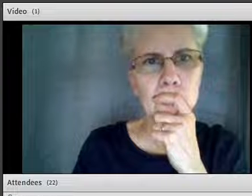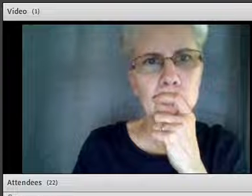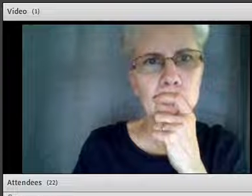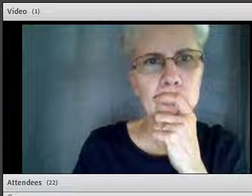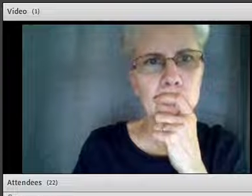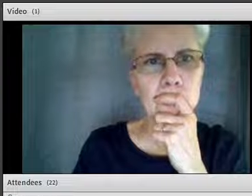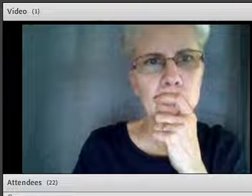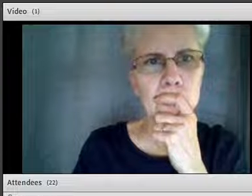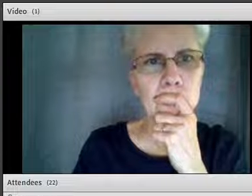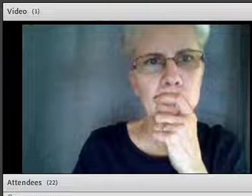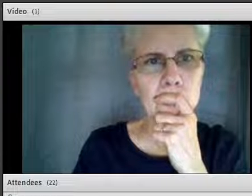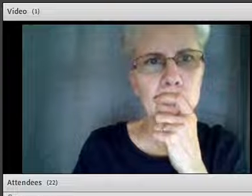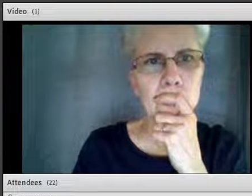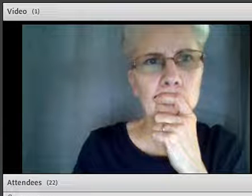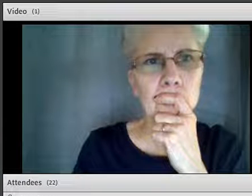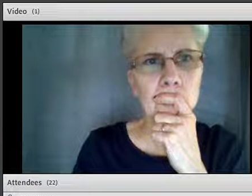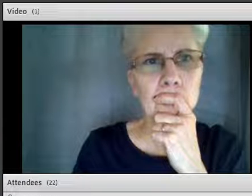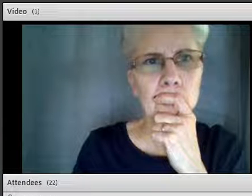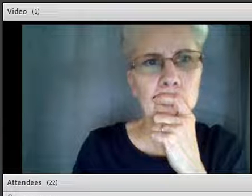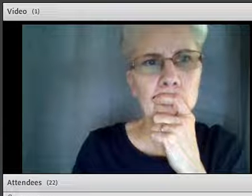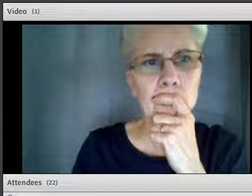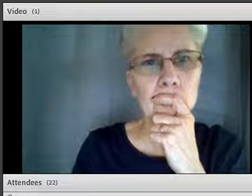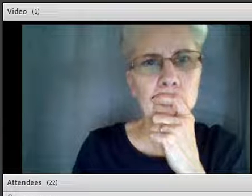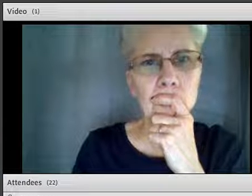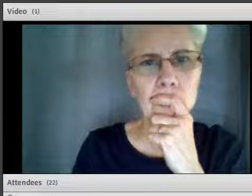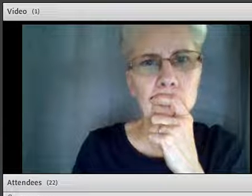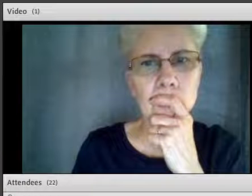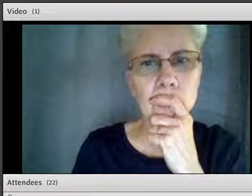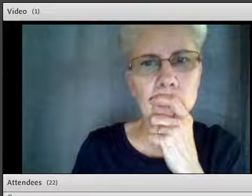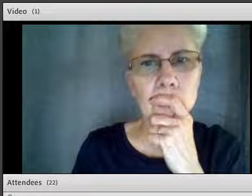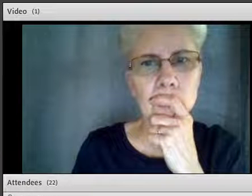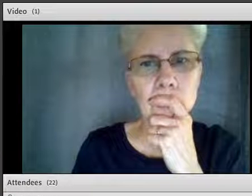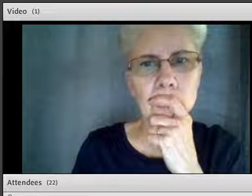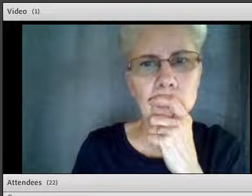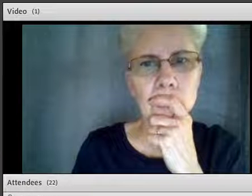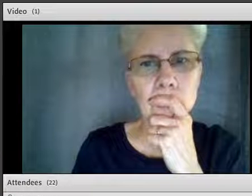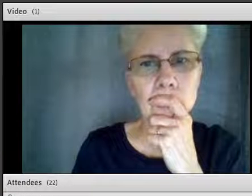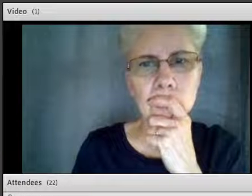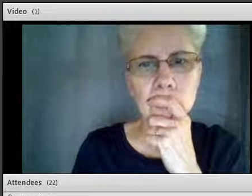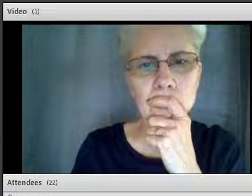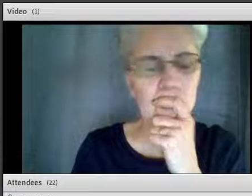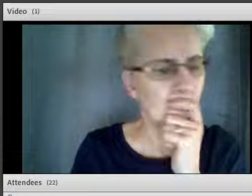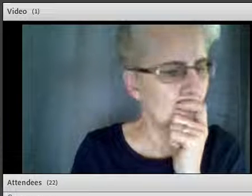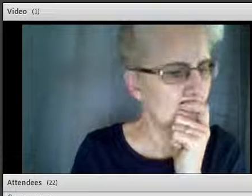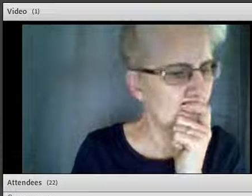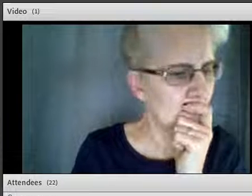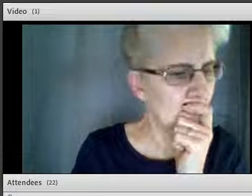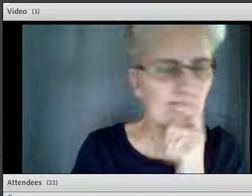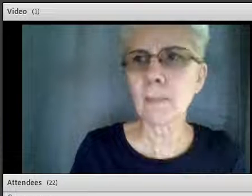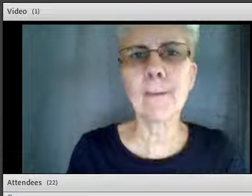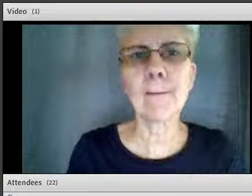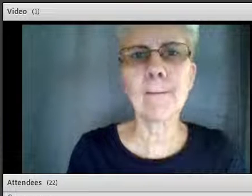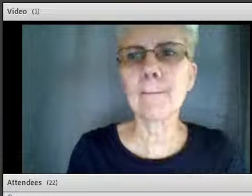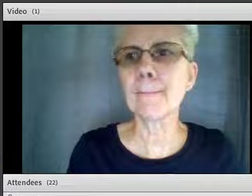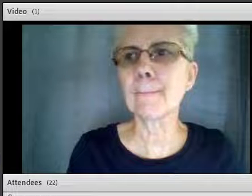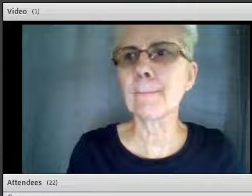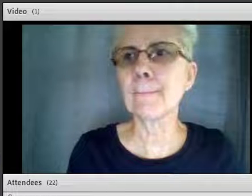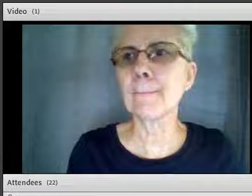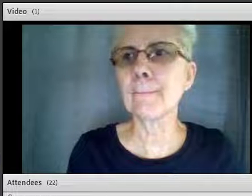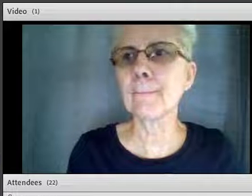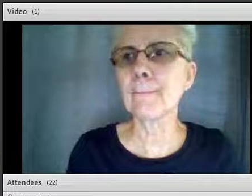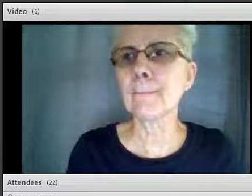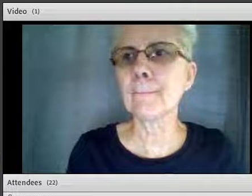fun quizzes or polls. So you can put surveys. They don't have to be complex surveys up there, just little tiny mini